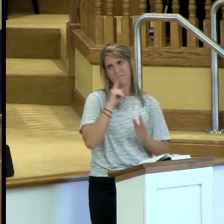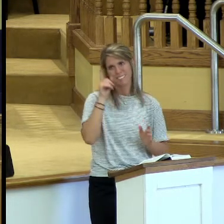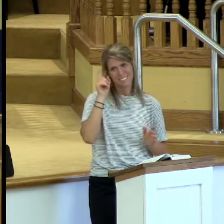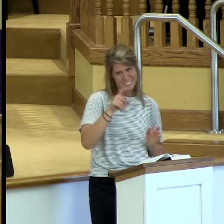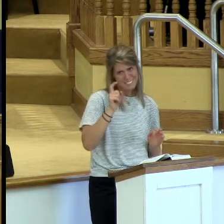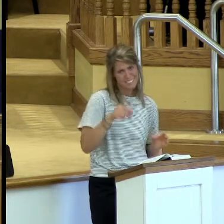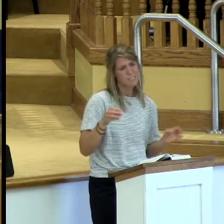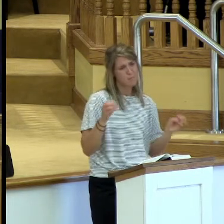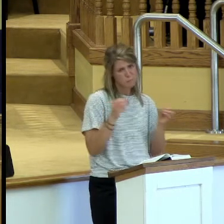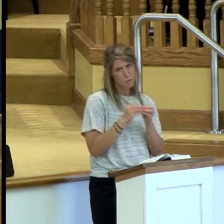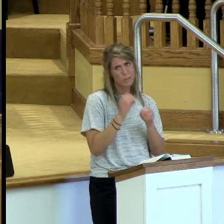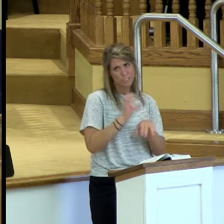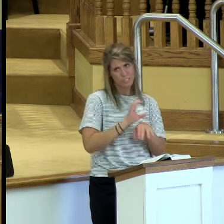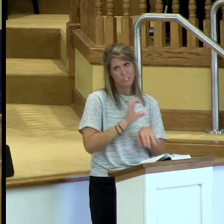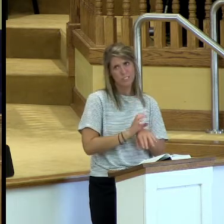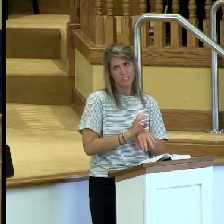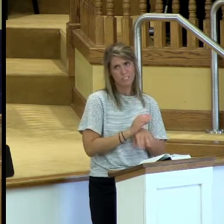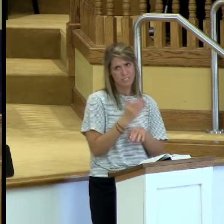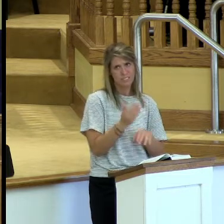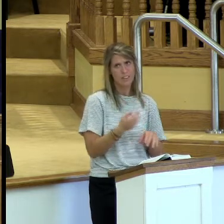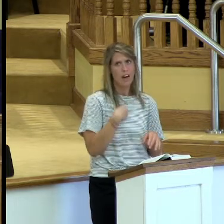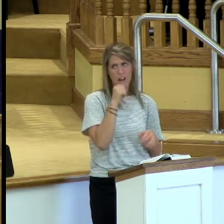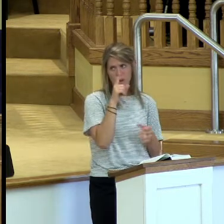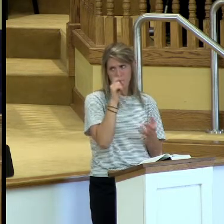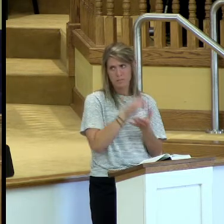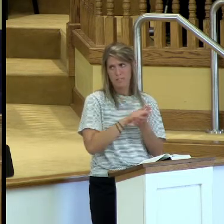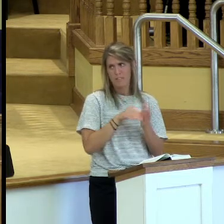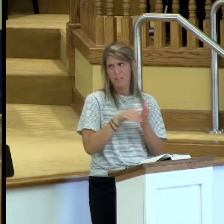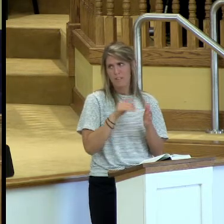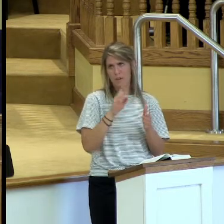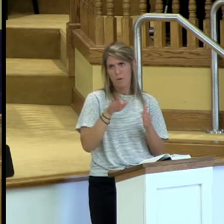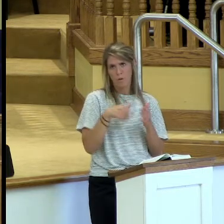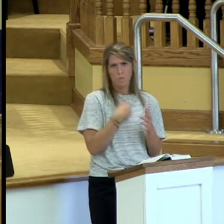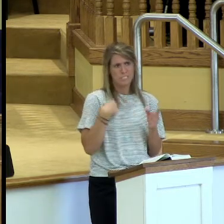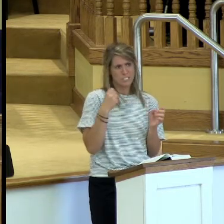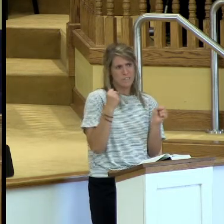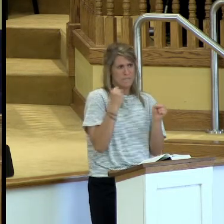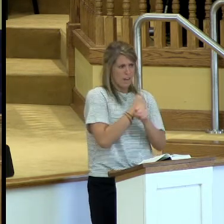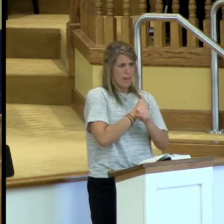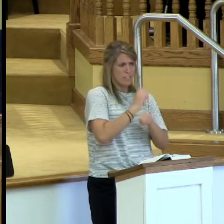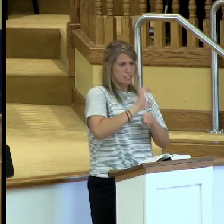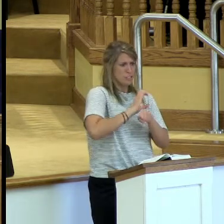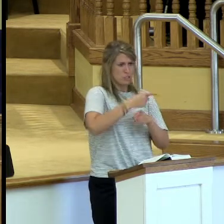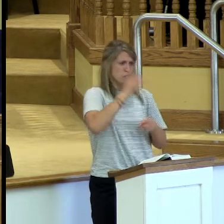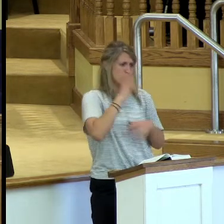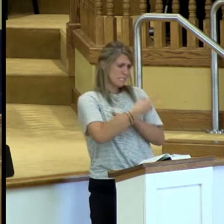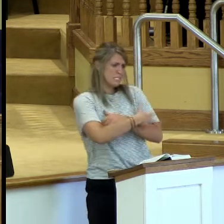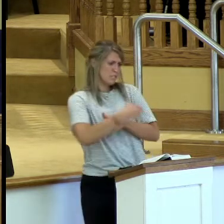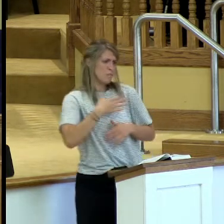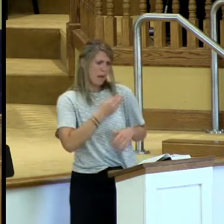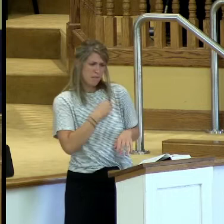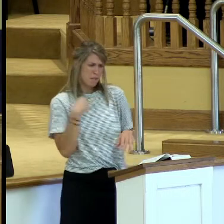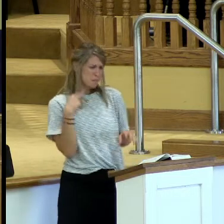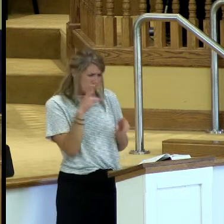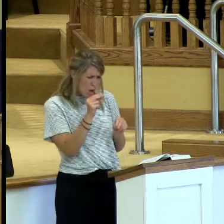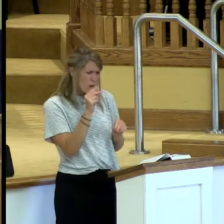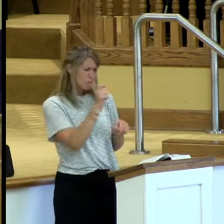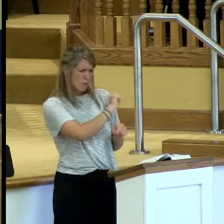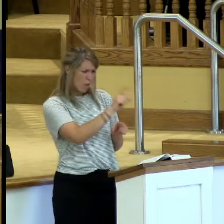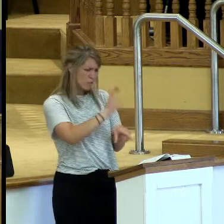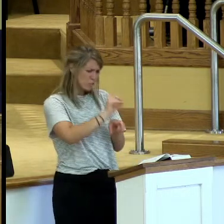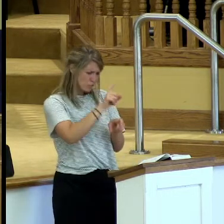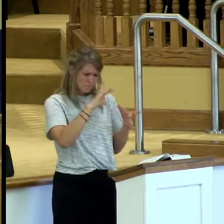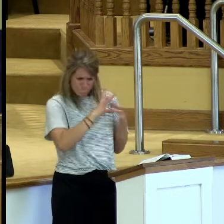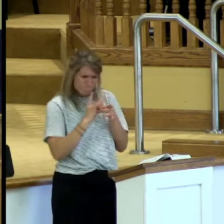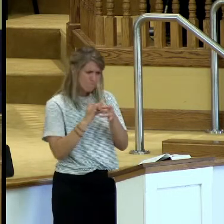need more. I don't believe in the whole we should fight between churches. Oh, you're coming to steal my members. No, we should work